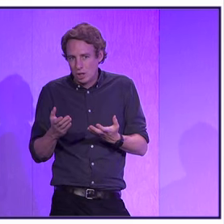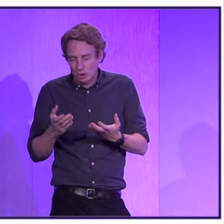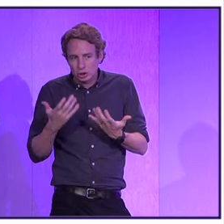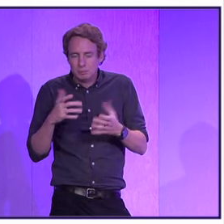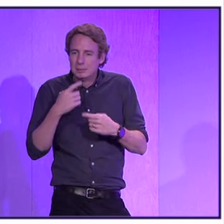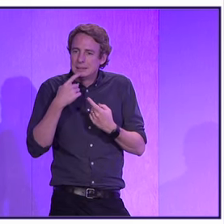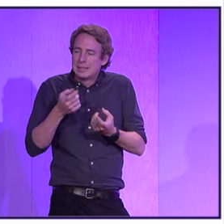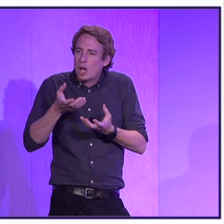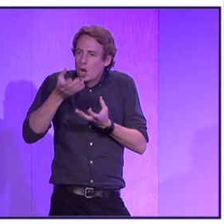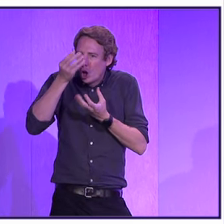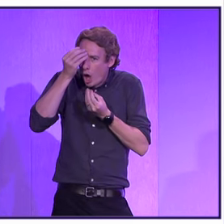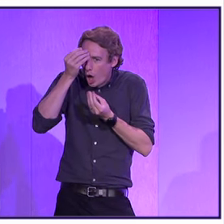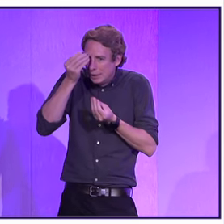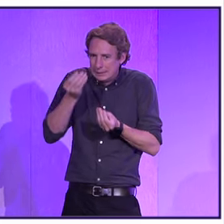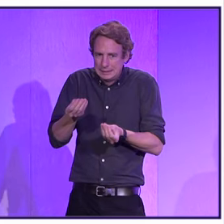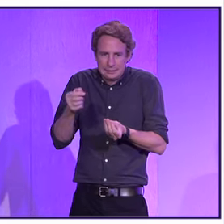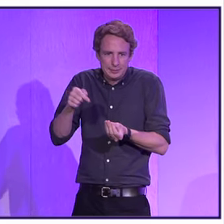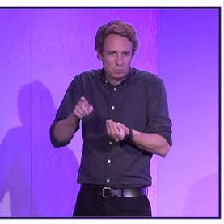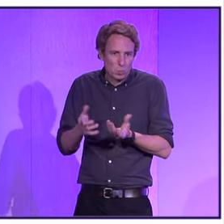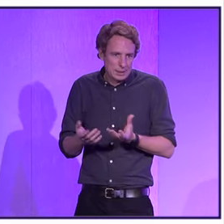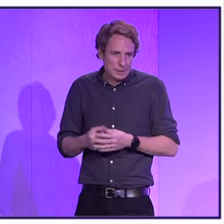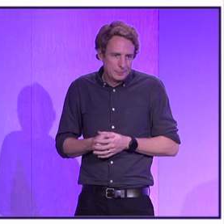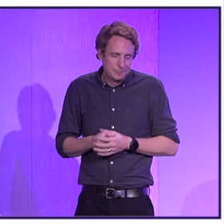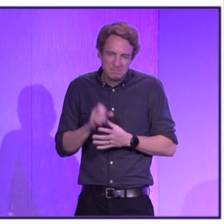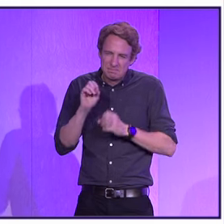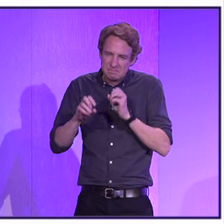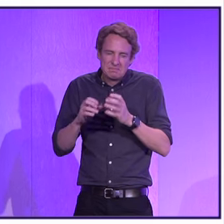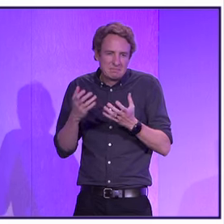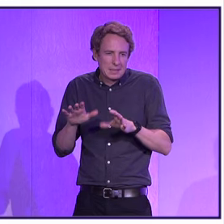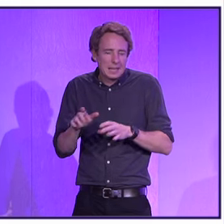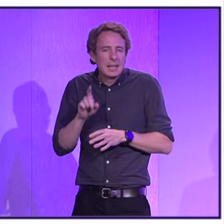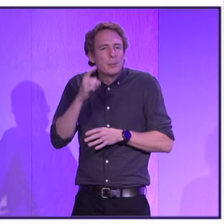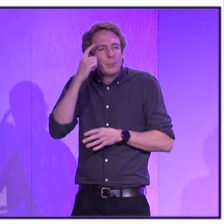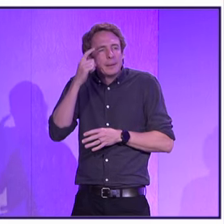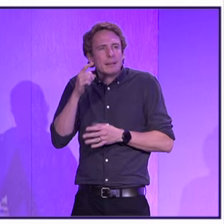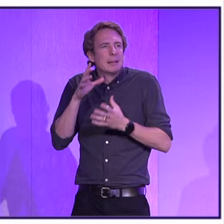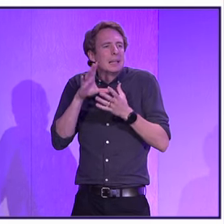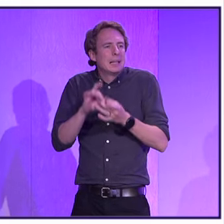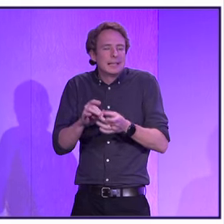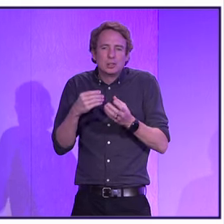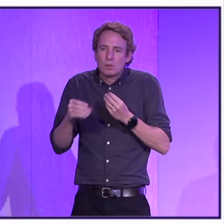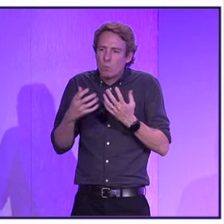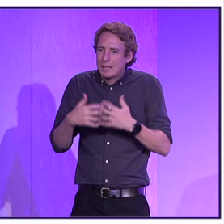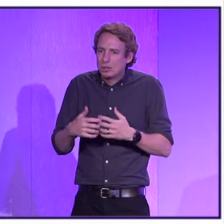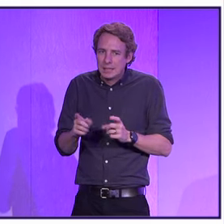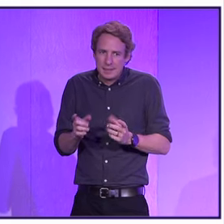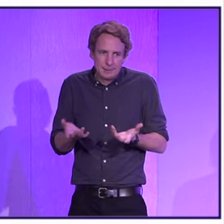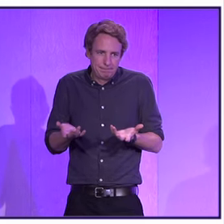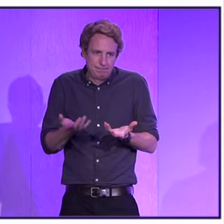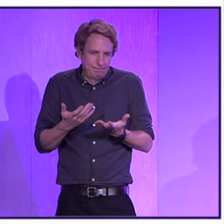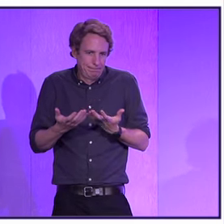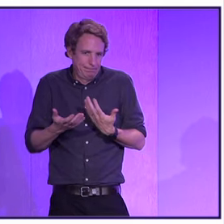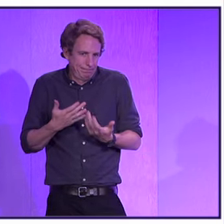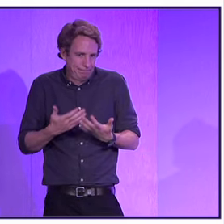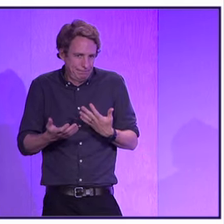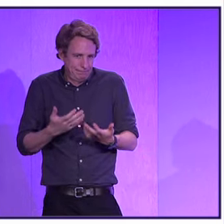I think learning is really about. But we might still wonder what's that got to do with software engineering when